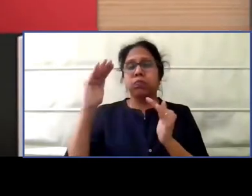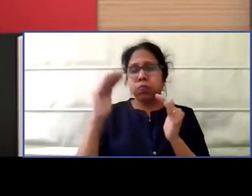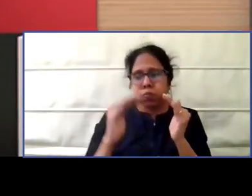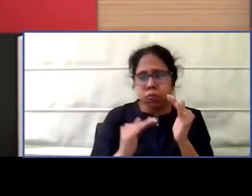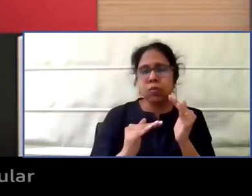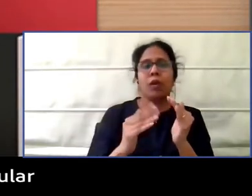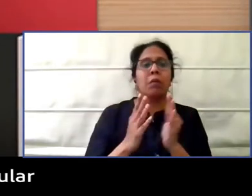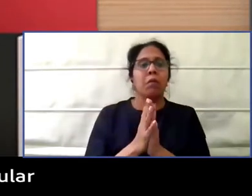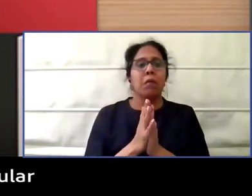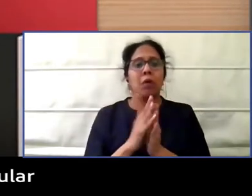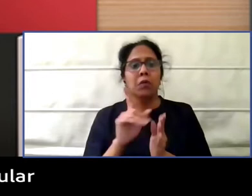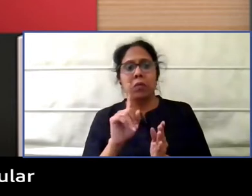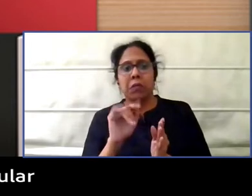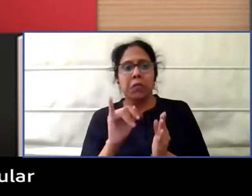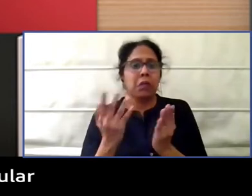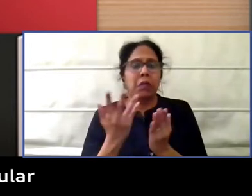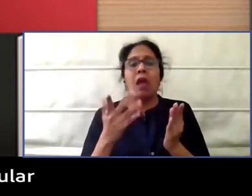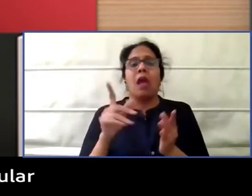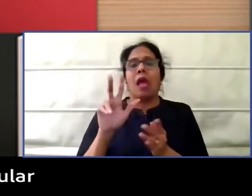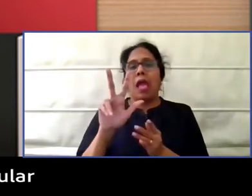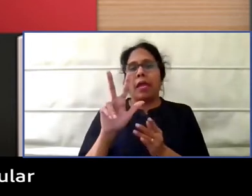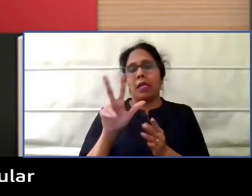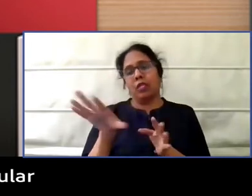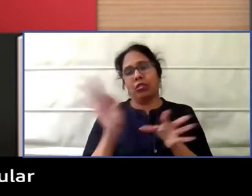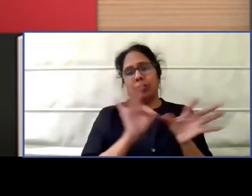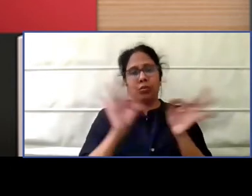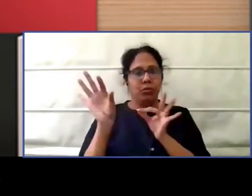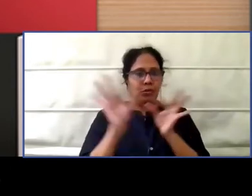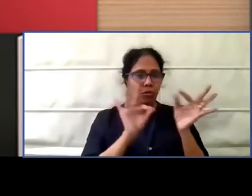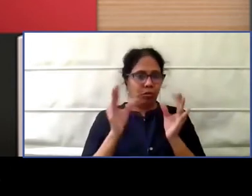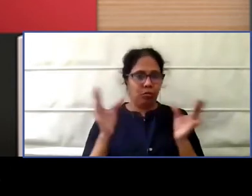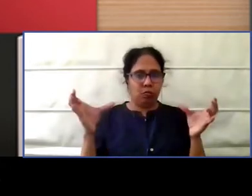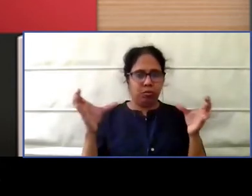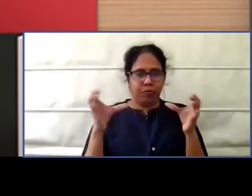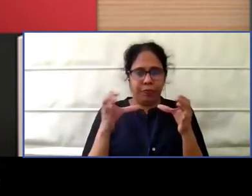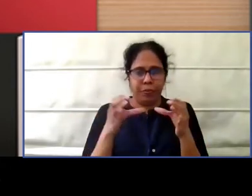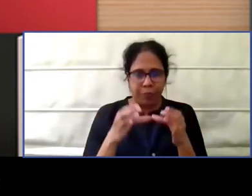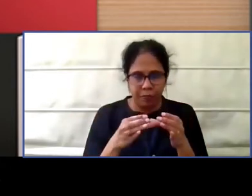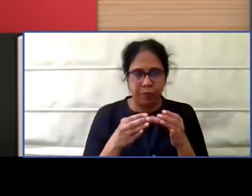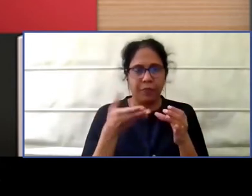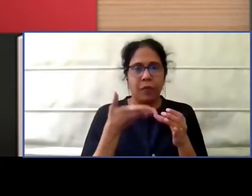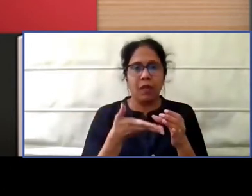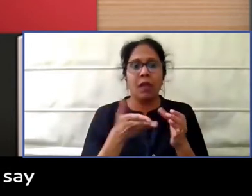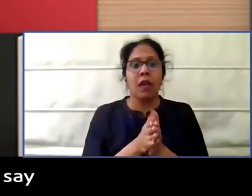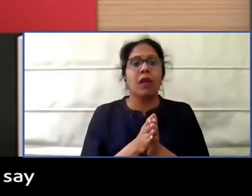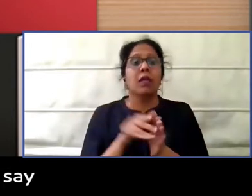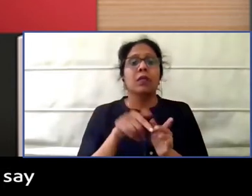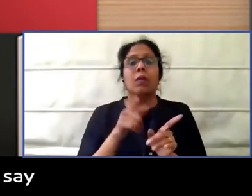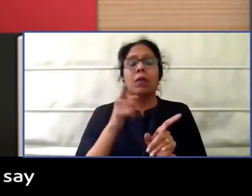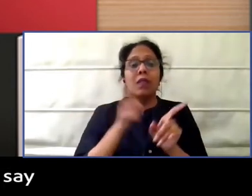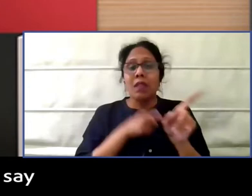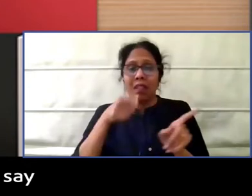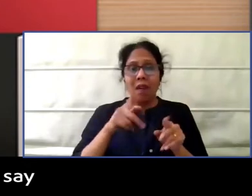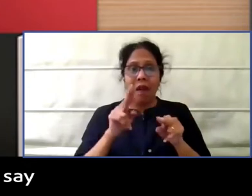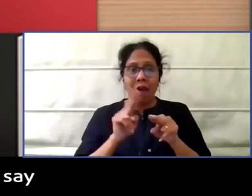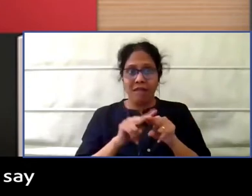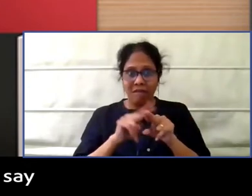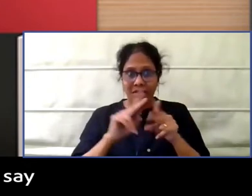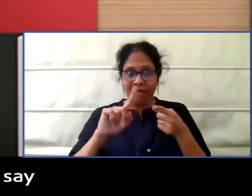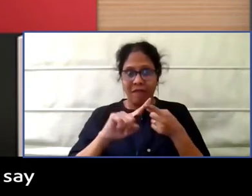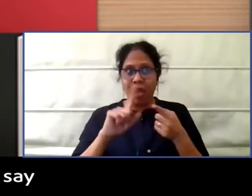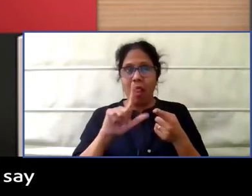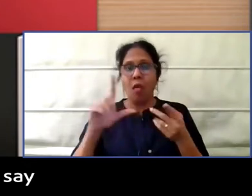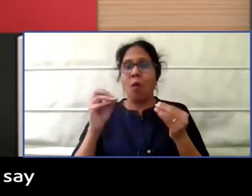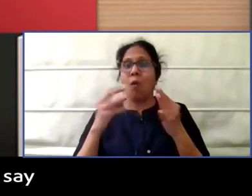carefully. The most beautiful part of this particular fellowship, this year's fellowship, is that we literally have